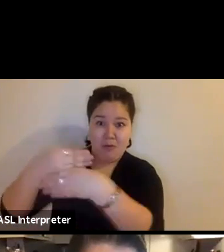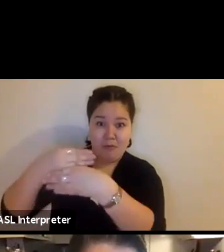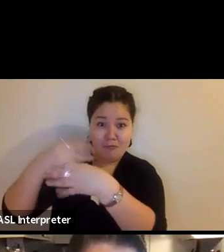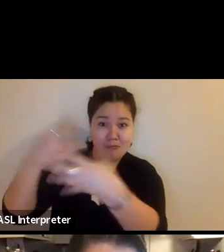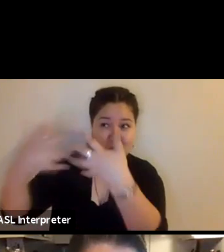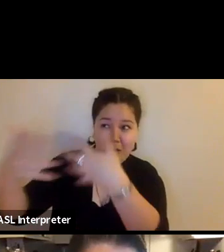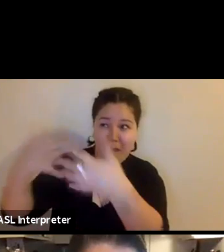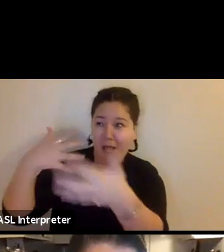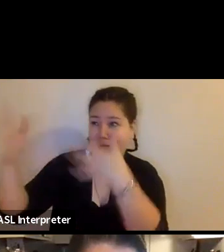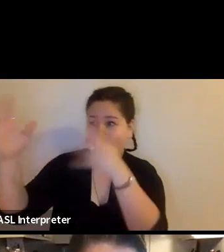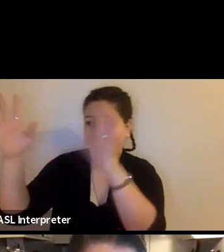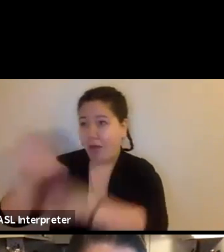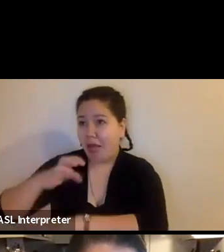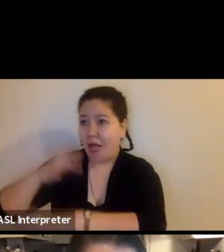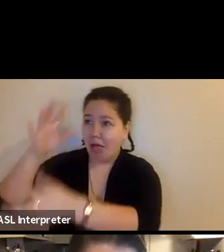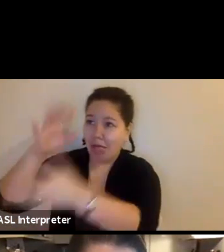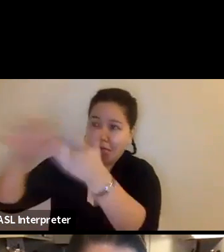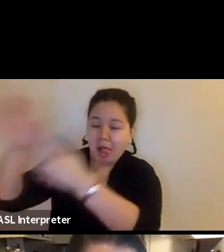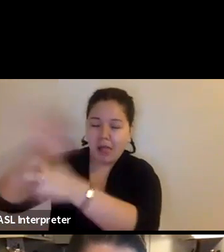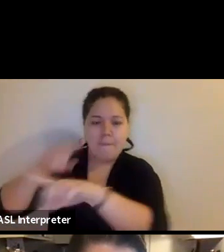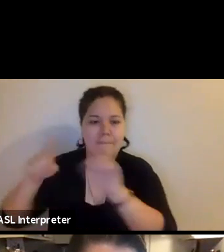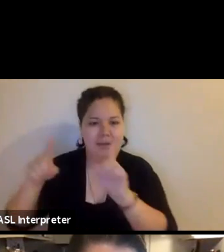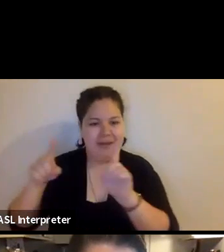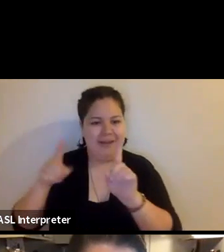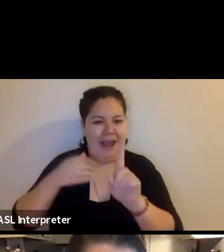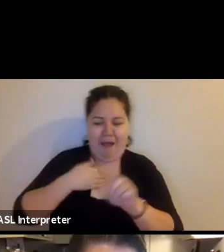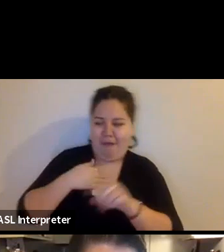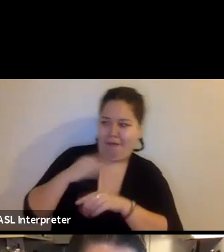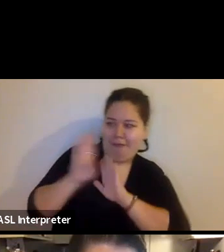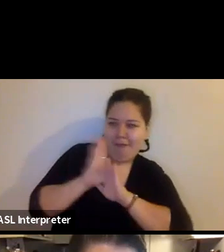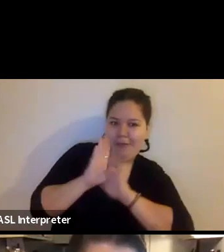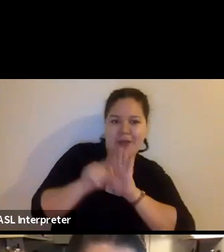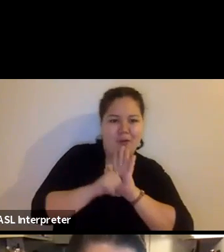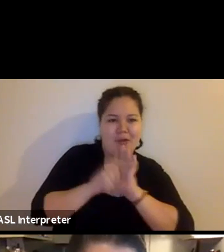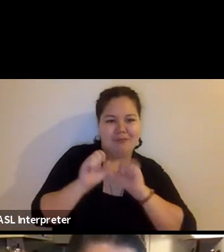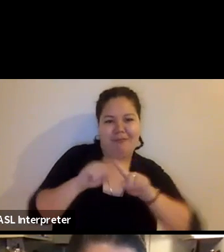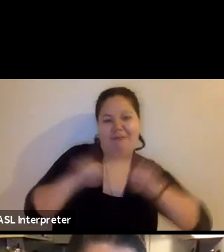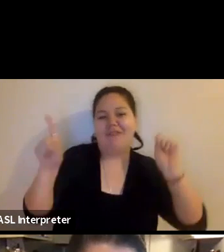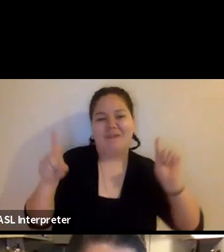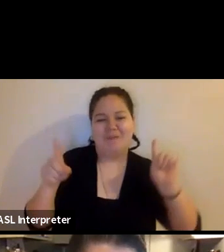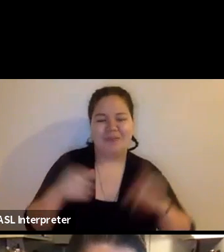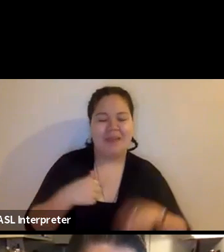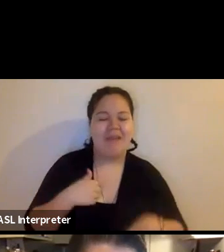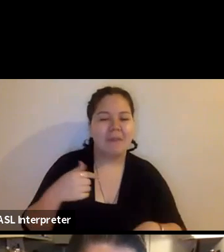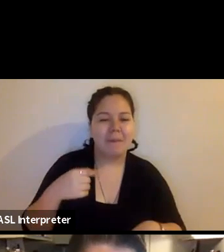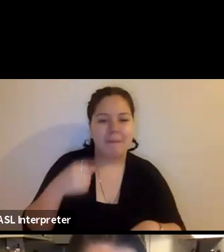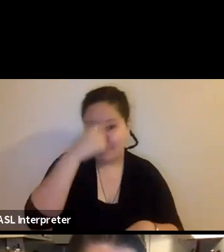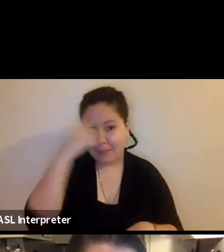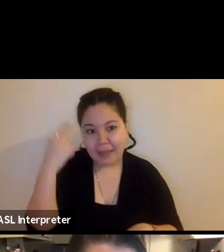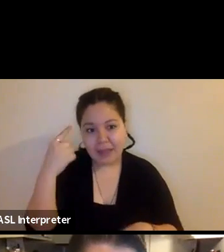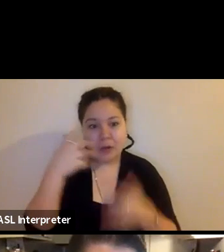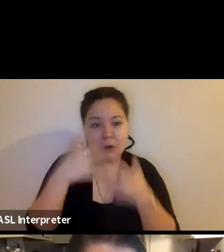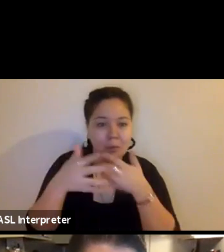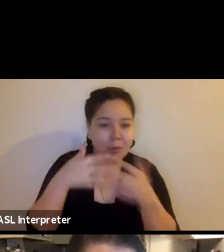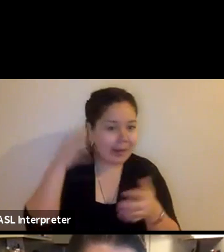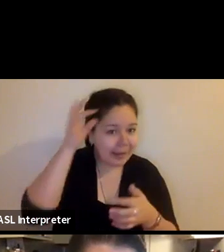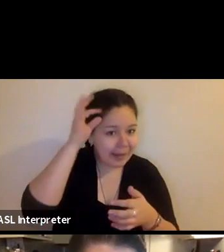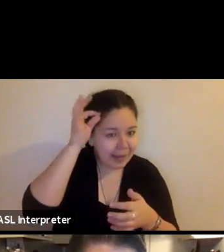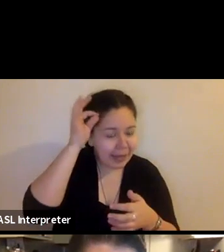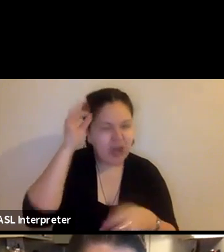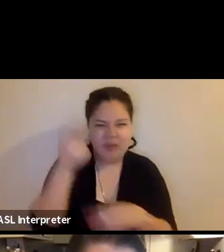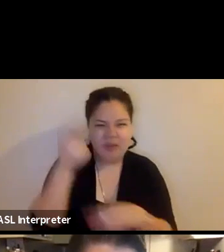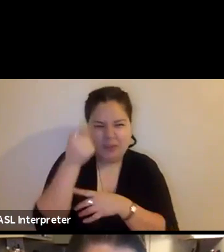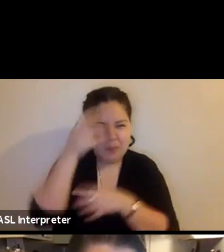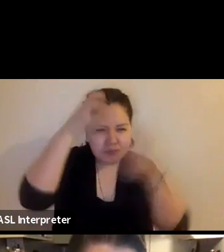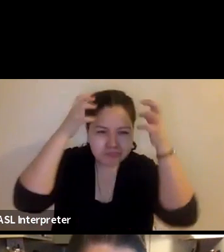And I have black and gray hair that's a little bit curly.